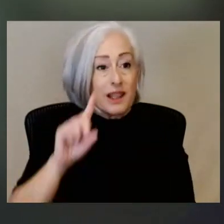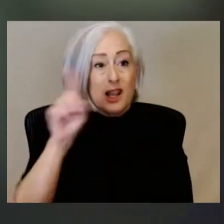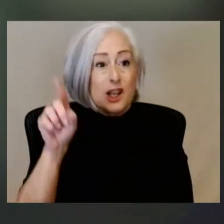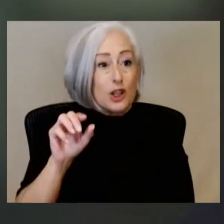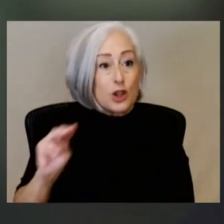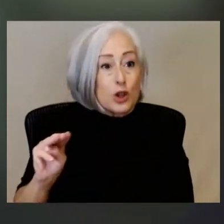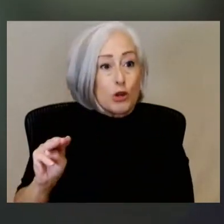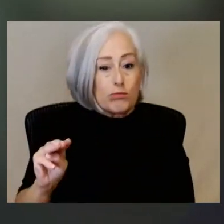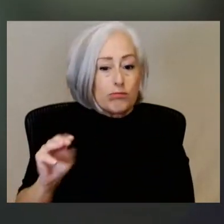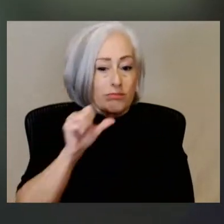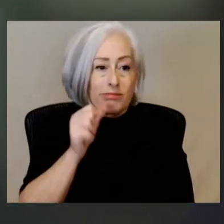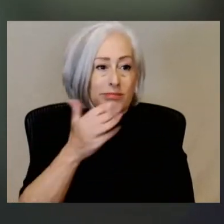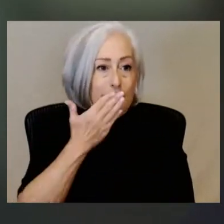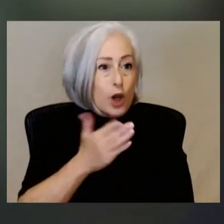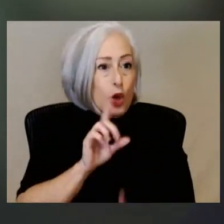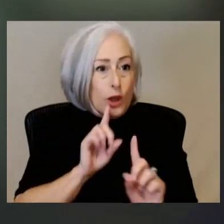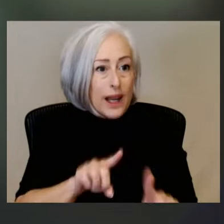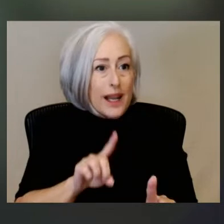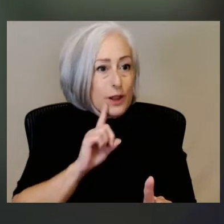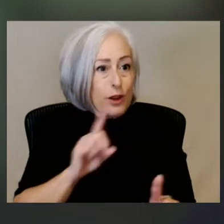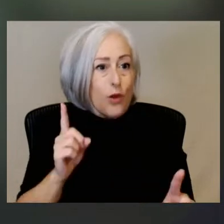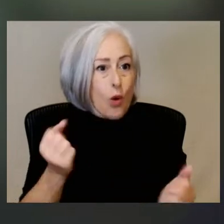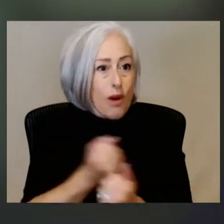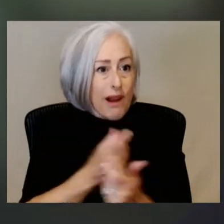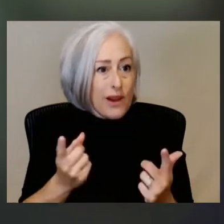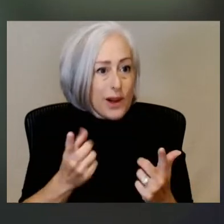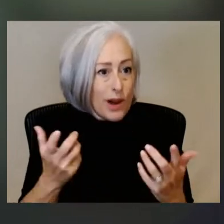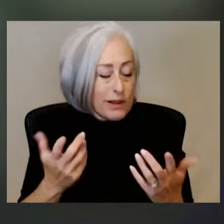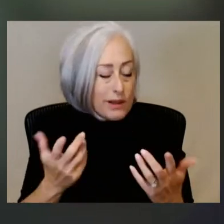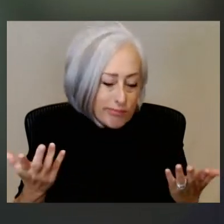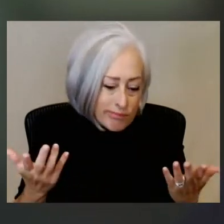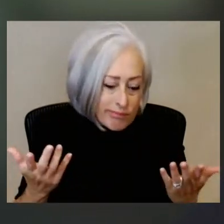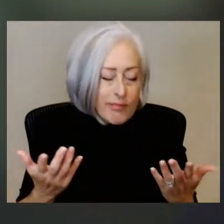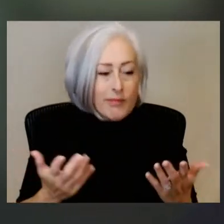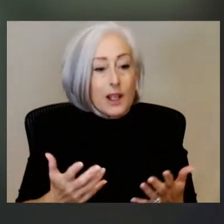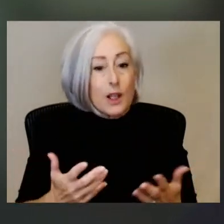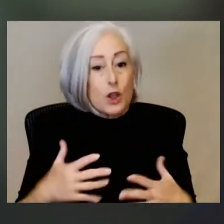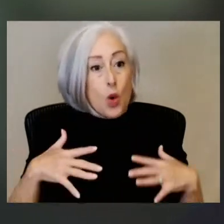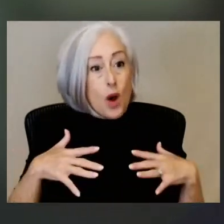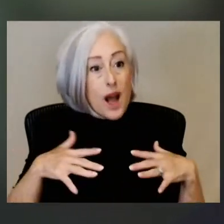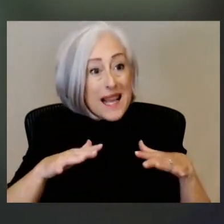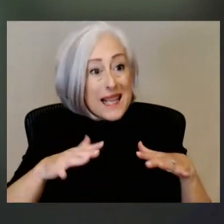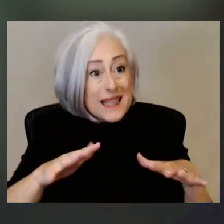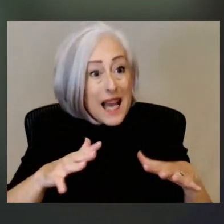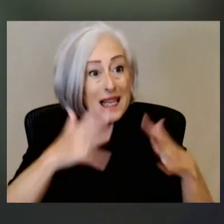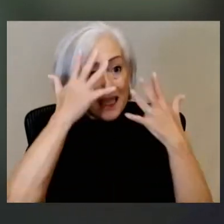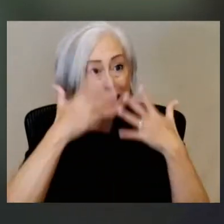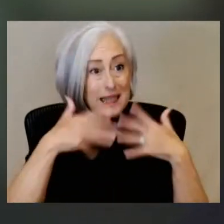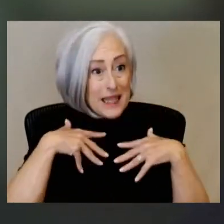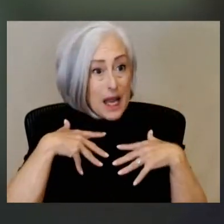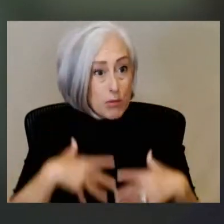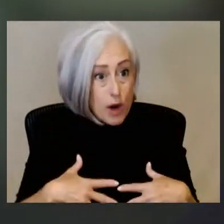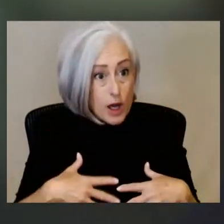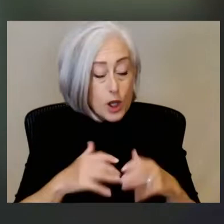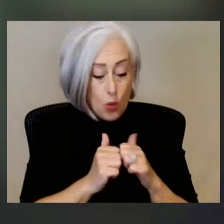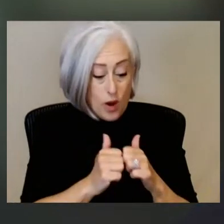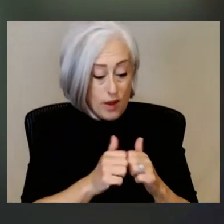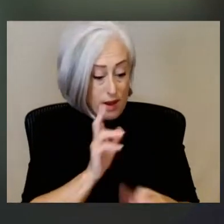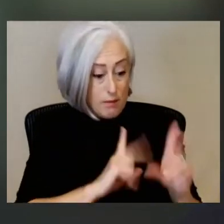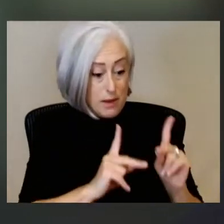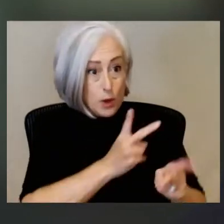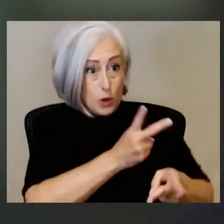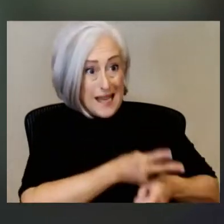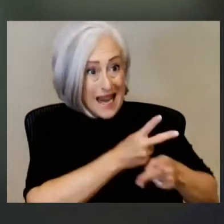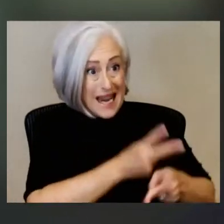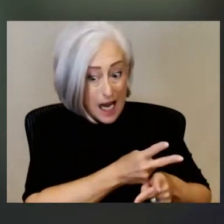everyone. And so that isolation, both depression and anxiety on the care partner side, as well as the person with the